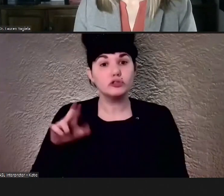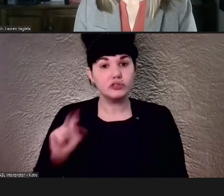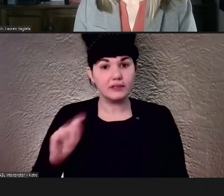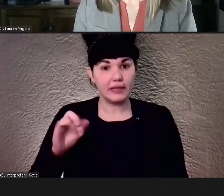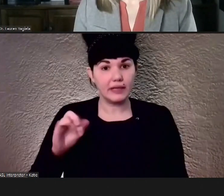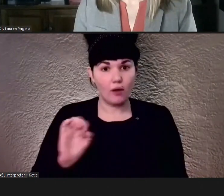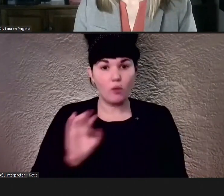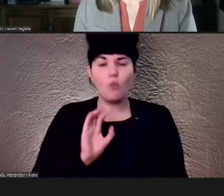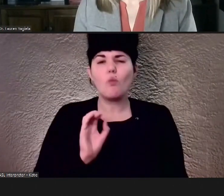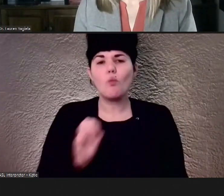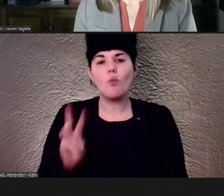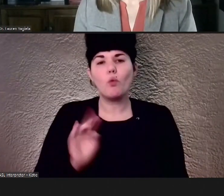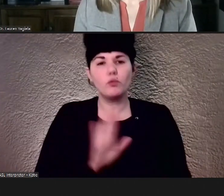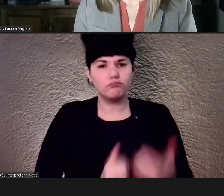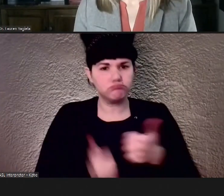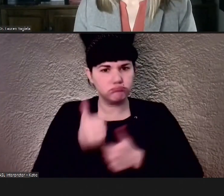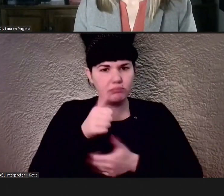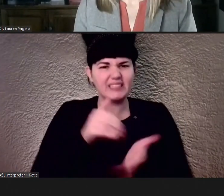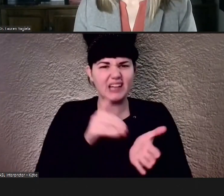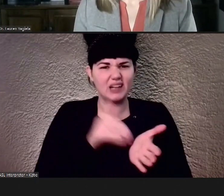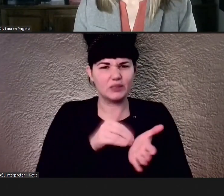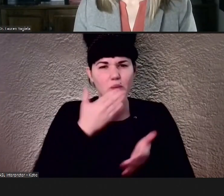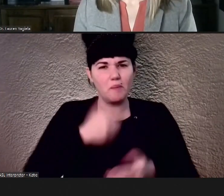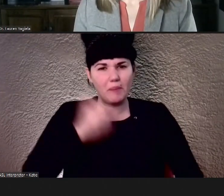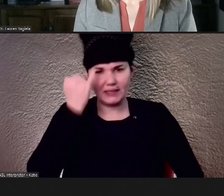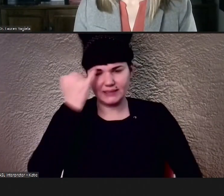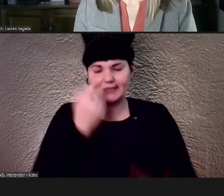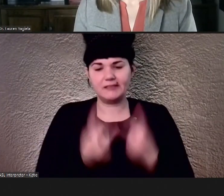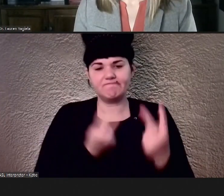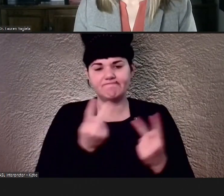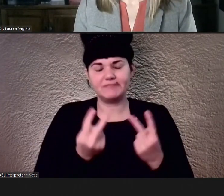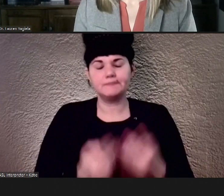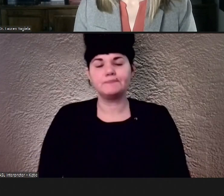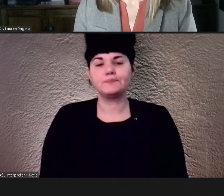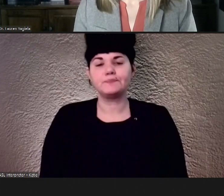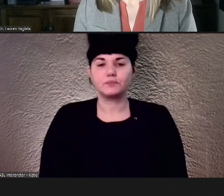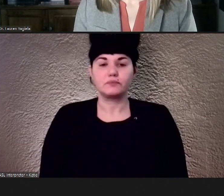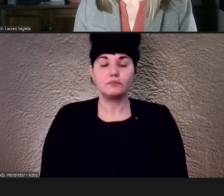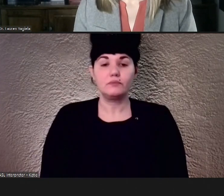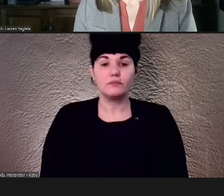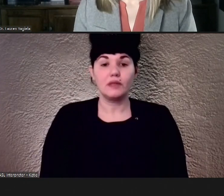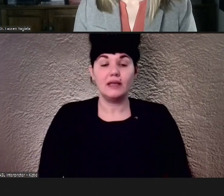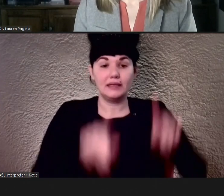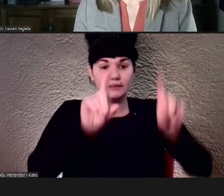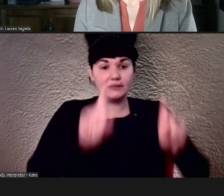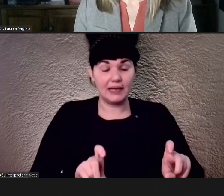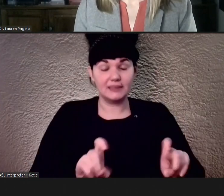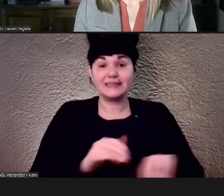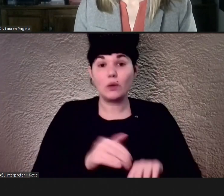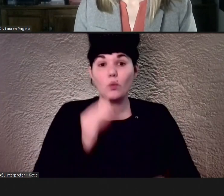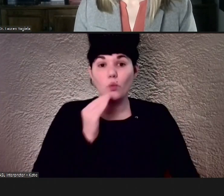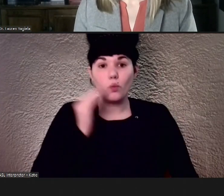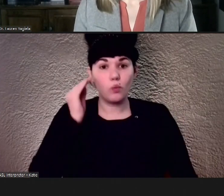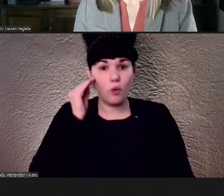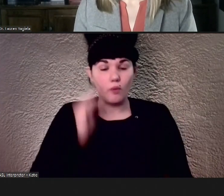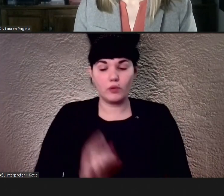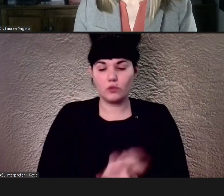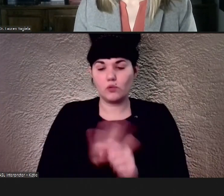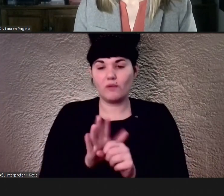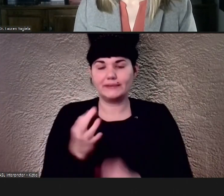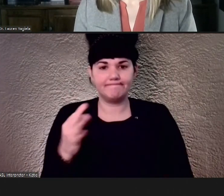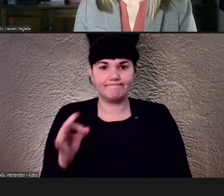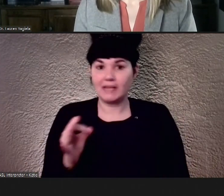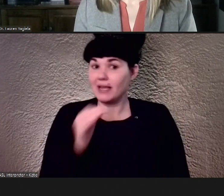provider probably is your best option. At-home tests or COVID-19 test sites, not emergency